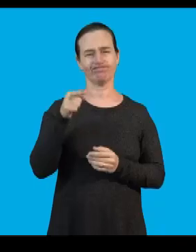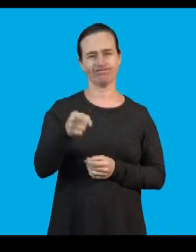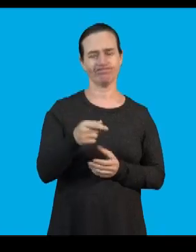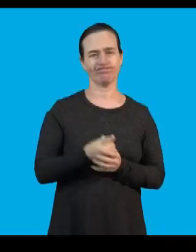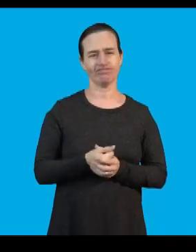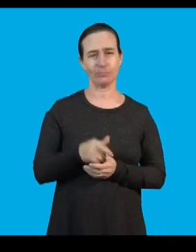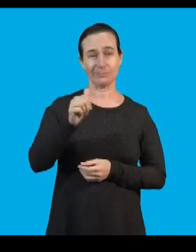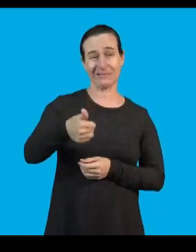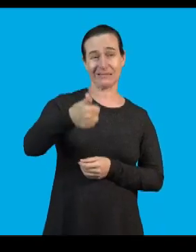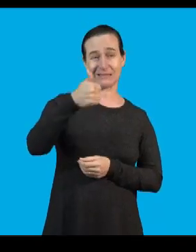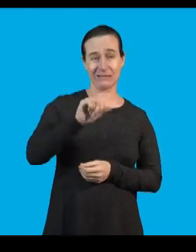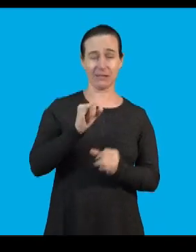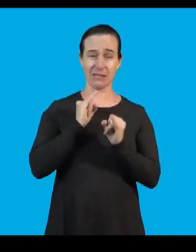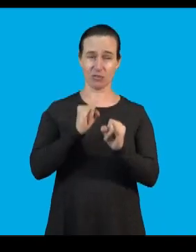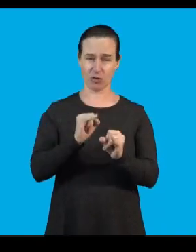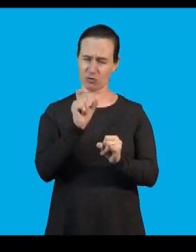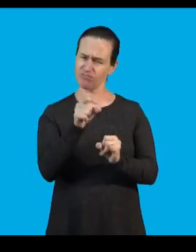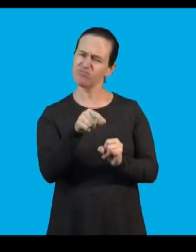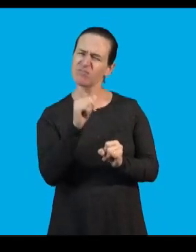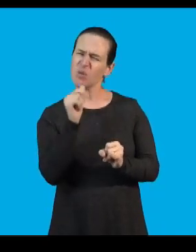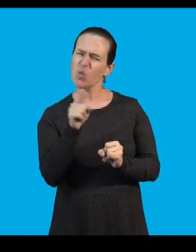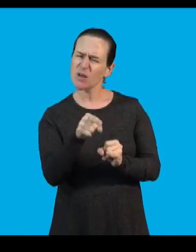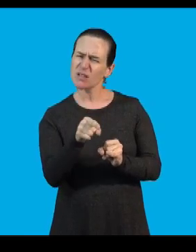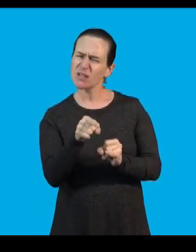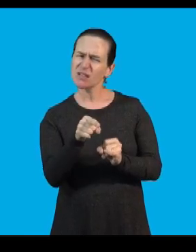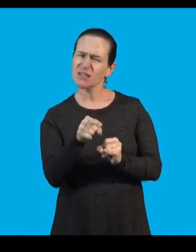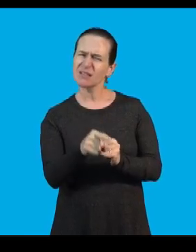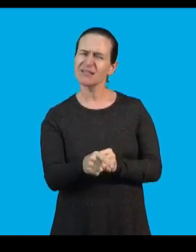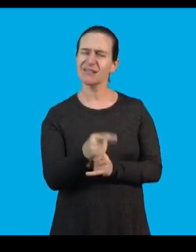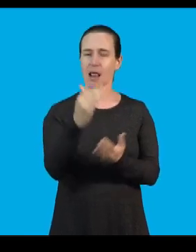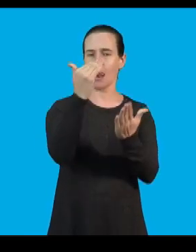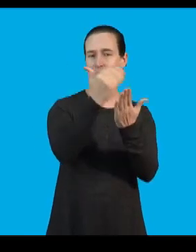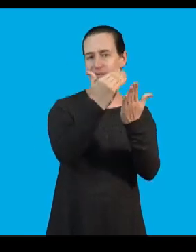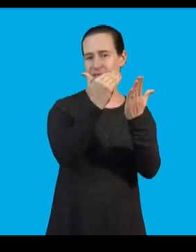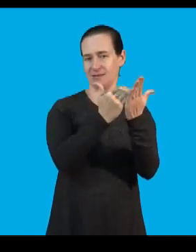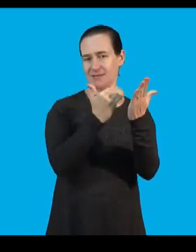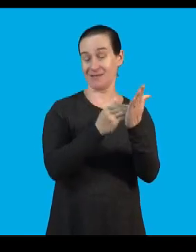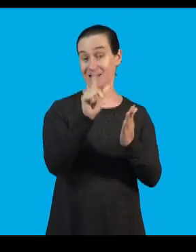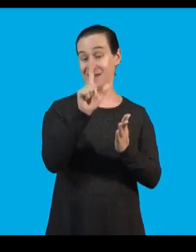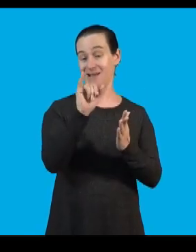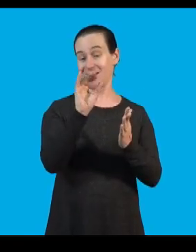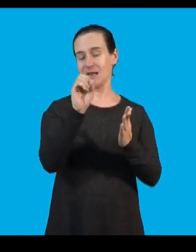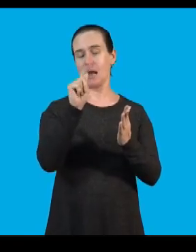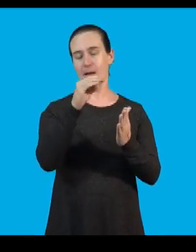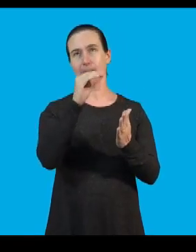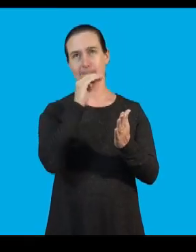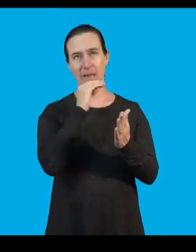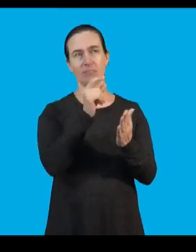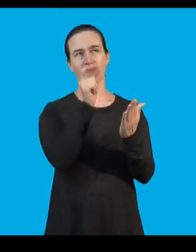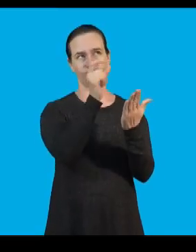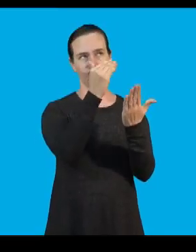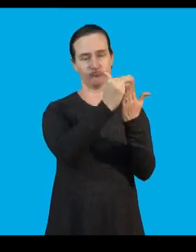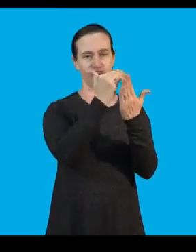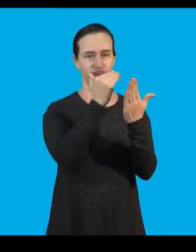the next part of our instruction or keyword, it says list, all right, which means we have to make